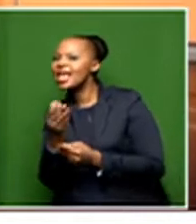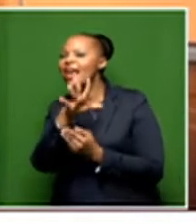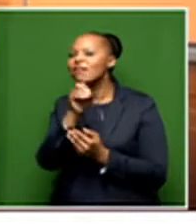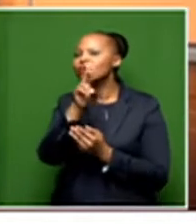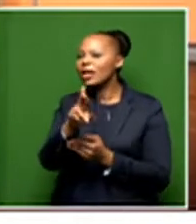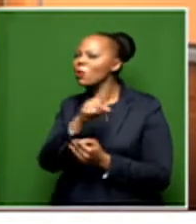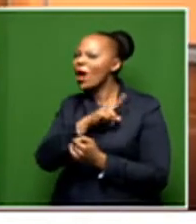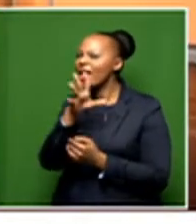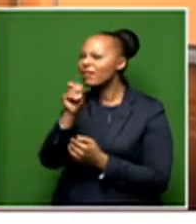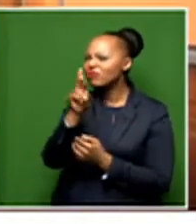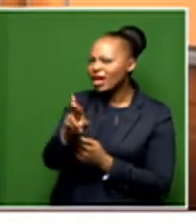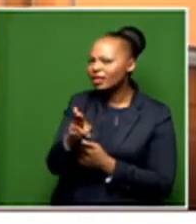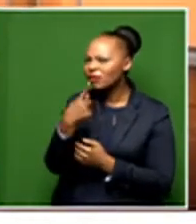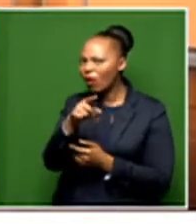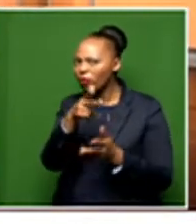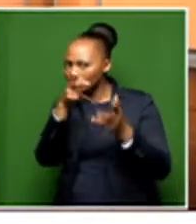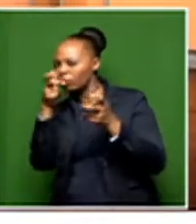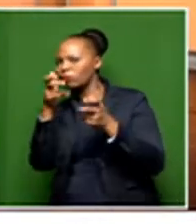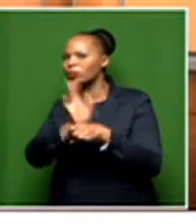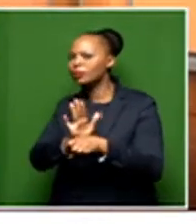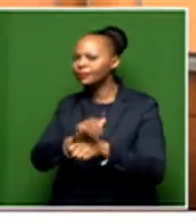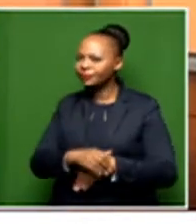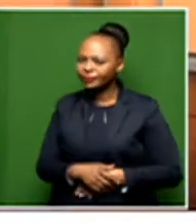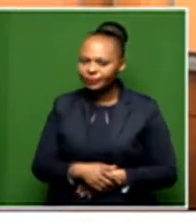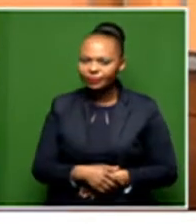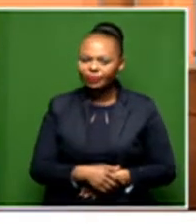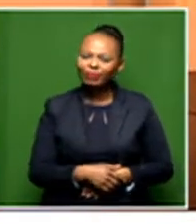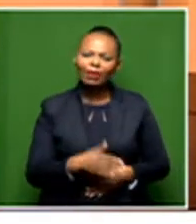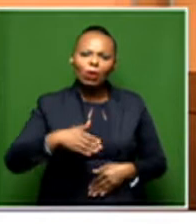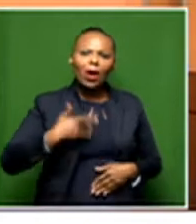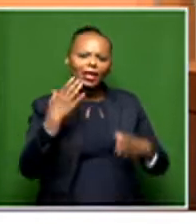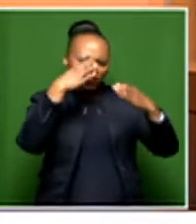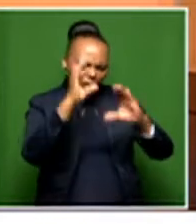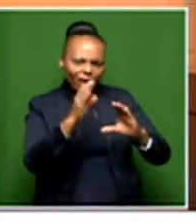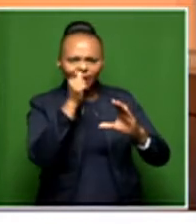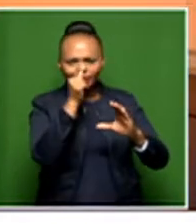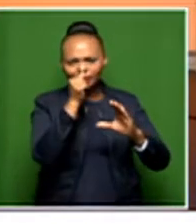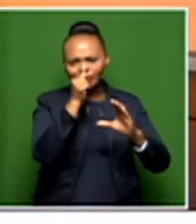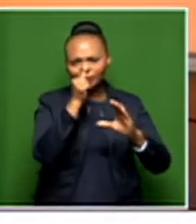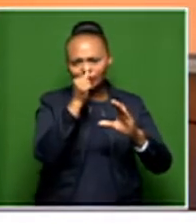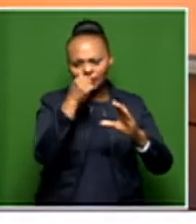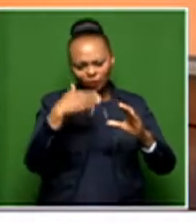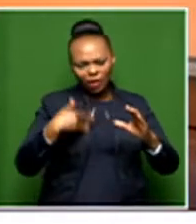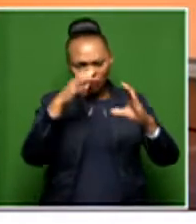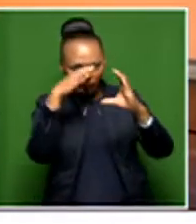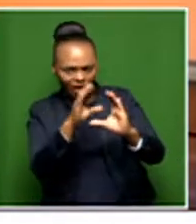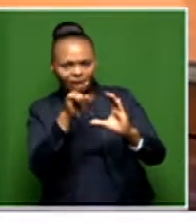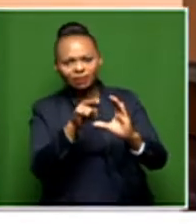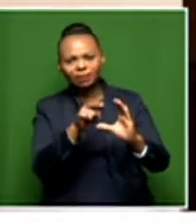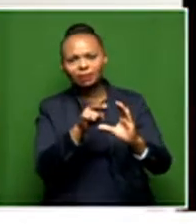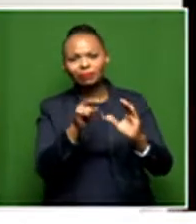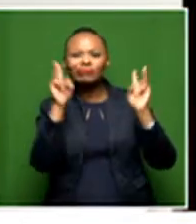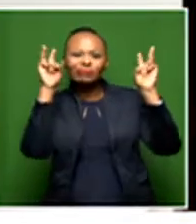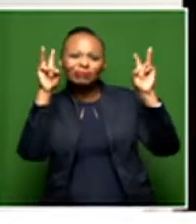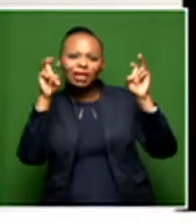Why the 50 rand? Well, we wanted to focus attention on this matter